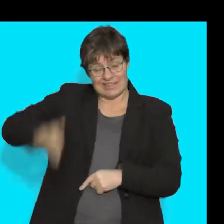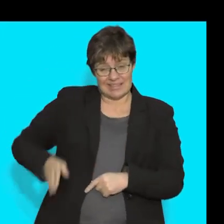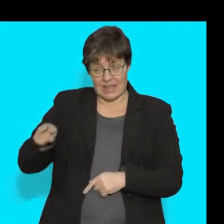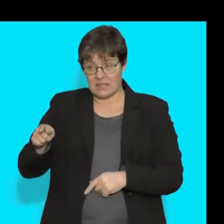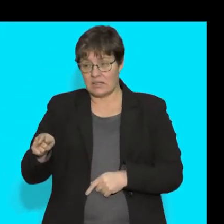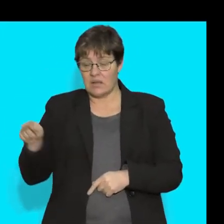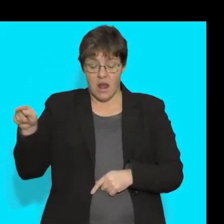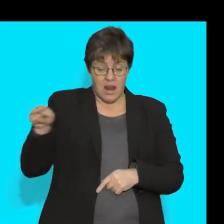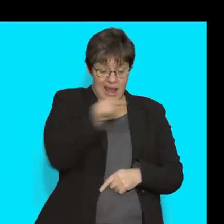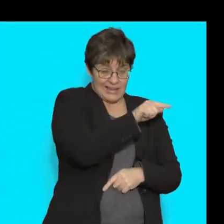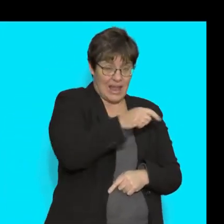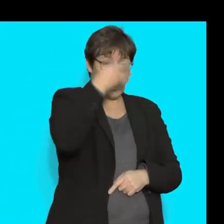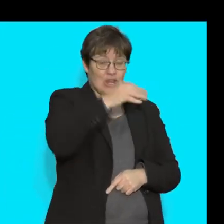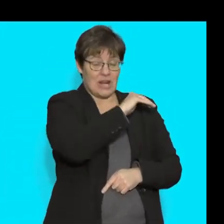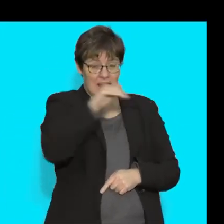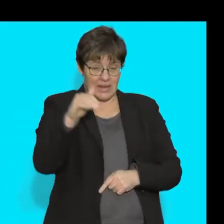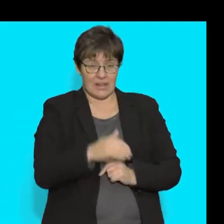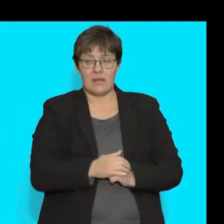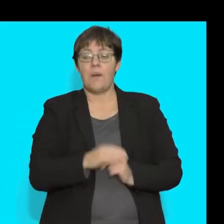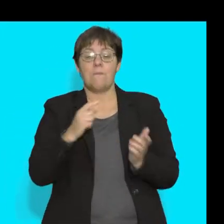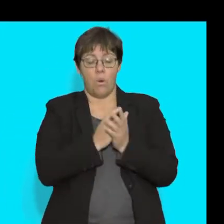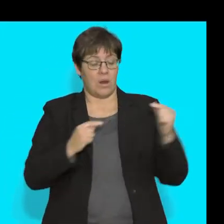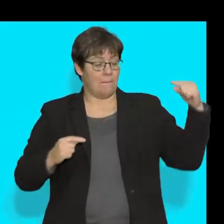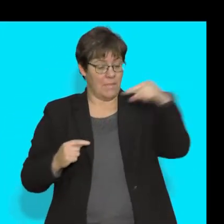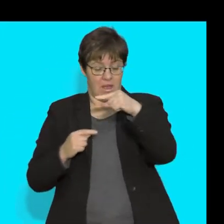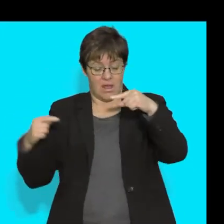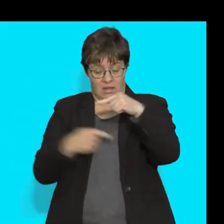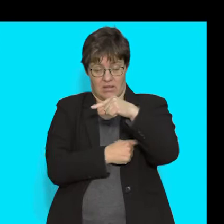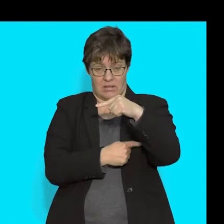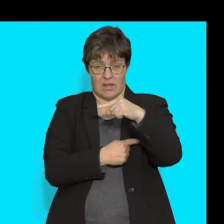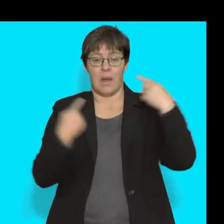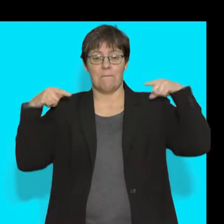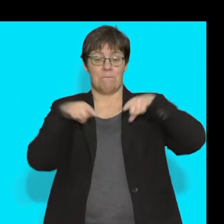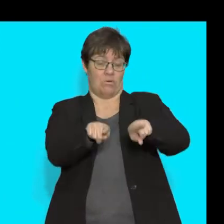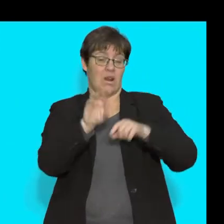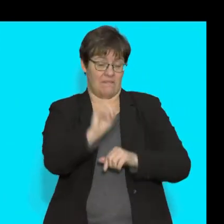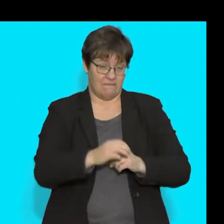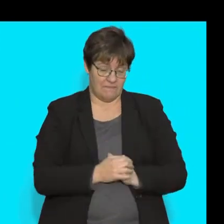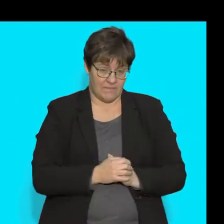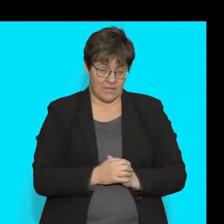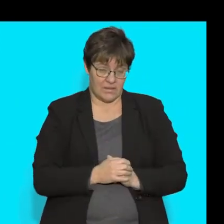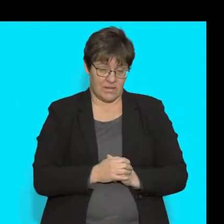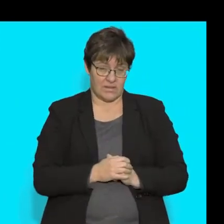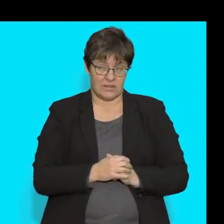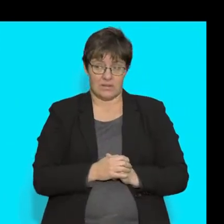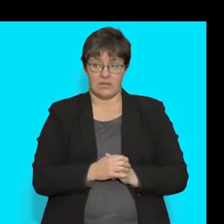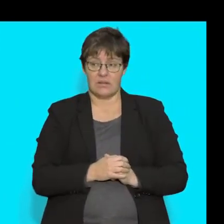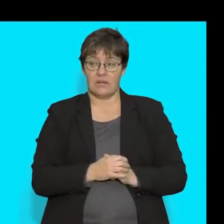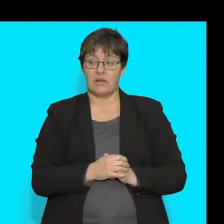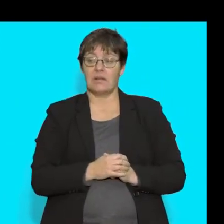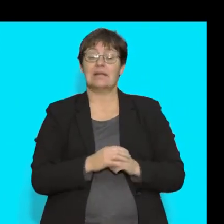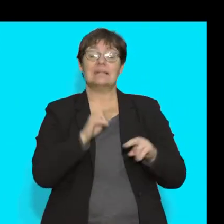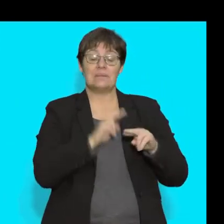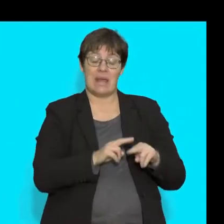them, this line, which is a third line, is normally parallel to the third side of the triangle, right? Provided